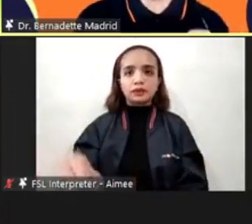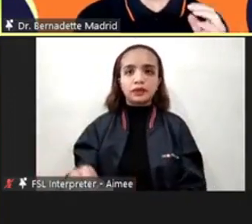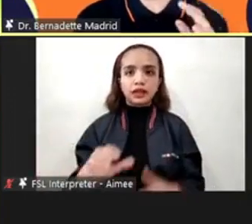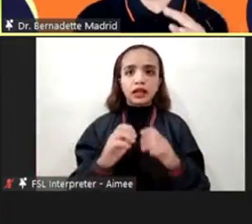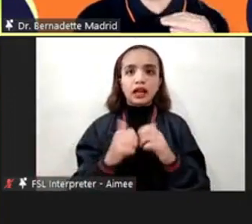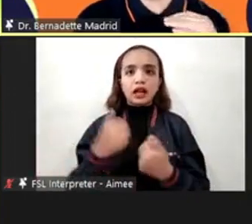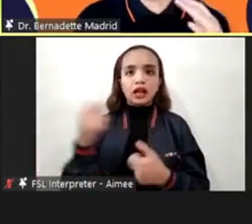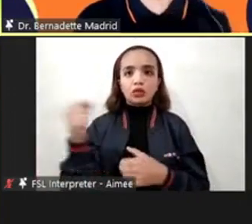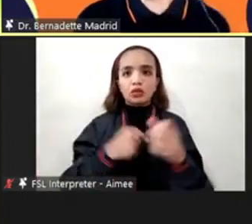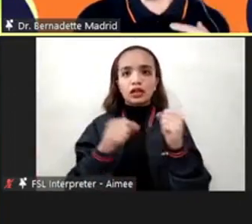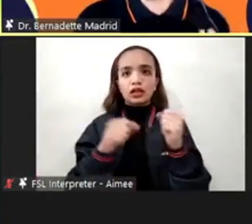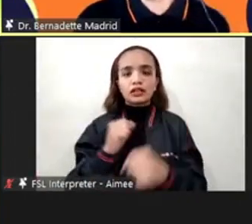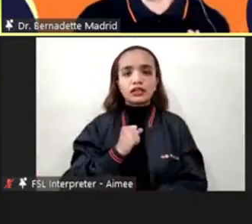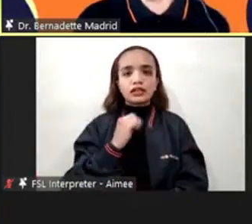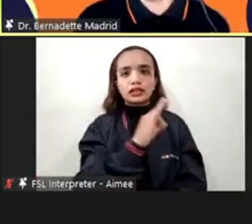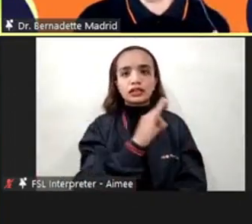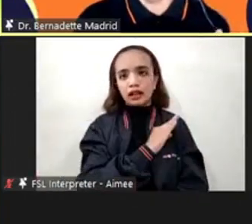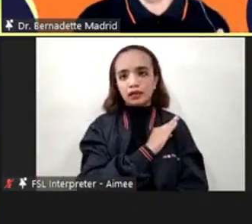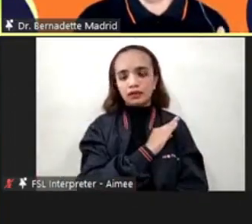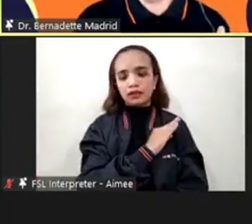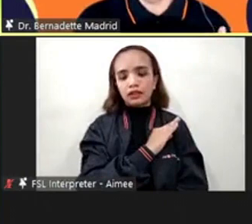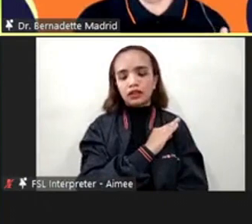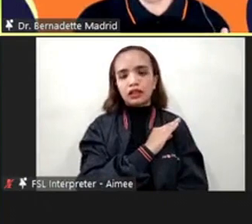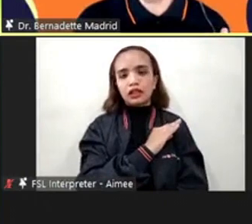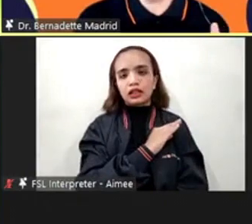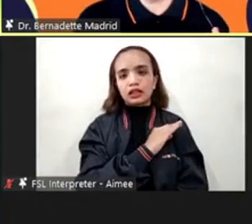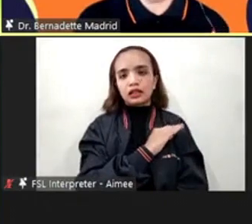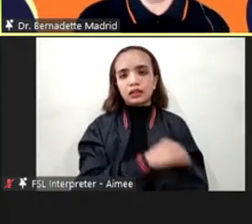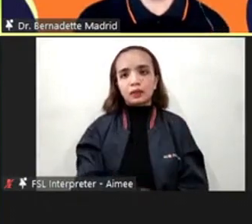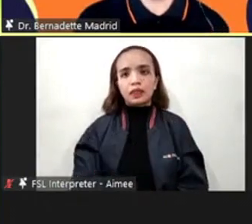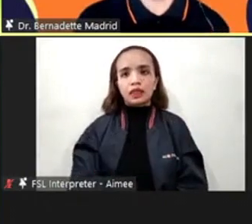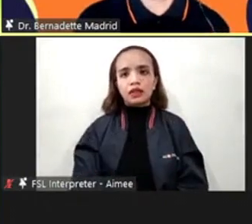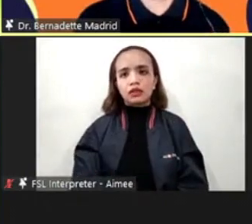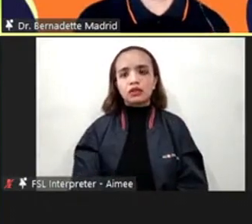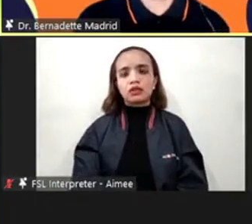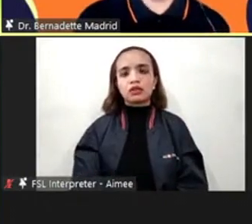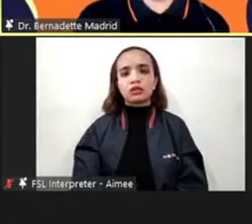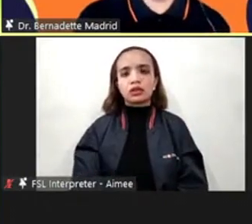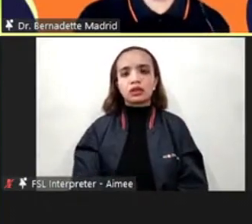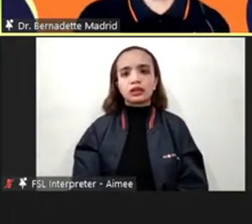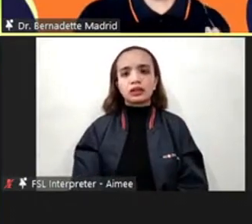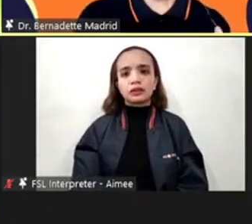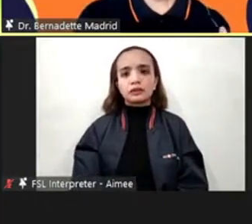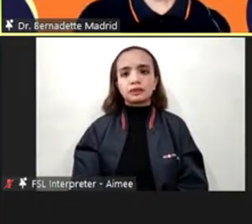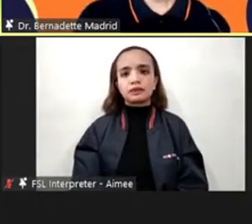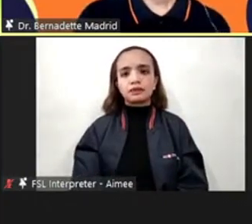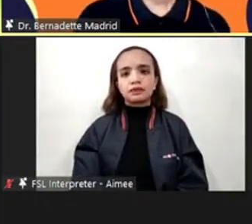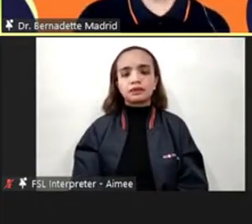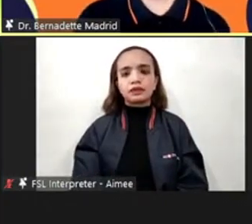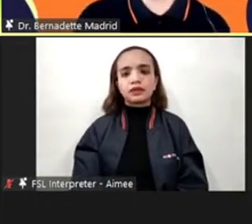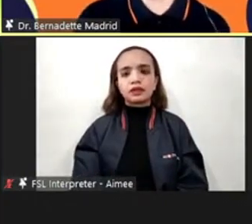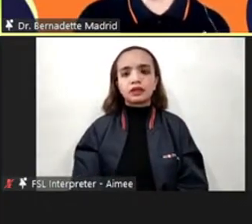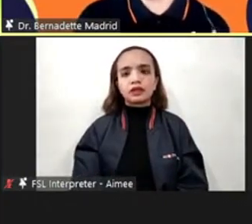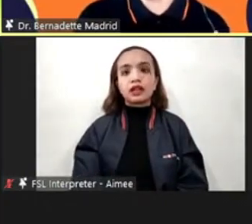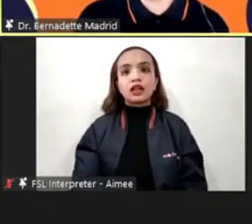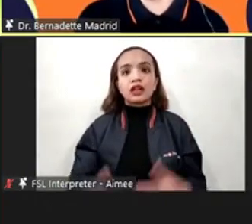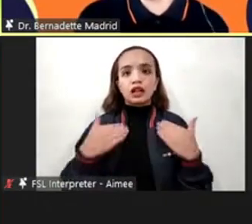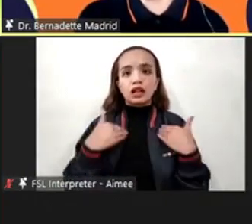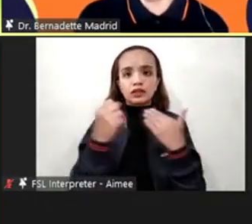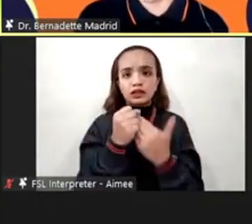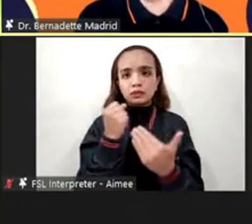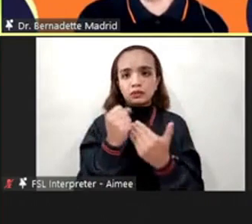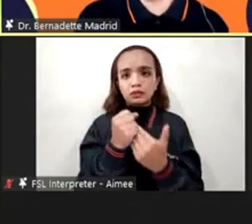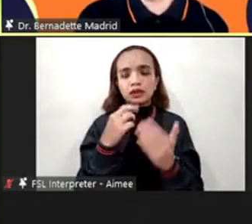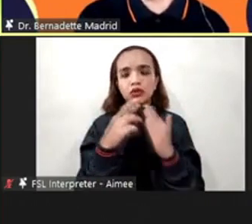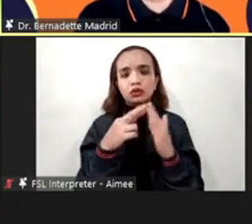staff, yung work is predictable for everyone. There are simple rules in how decisions